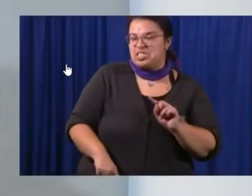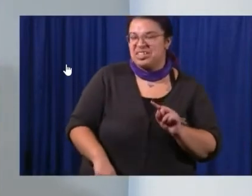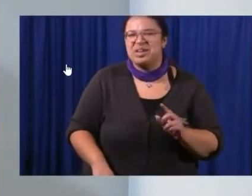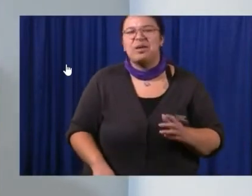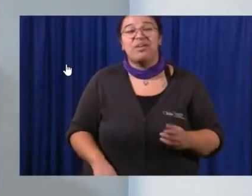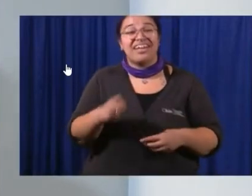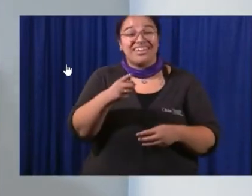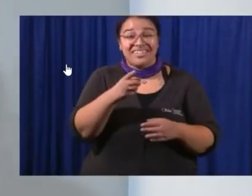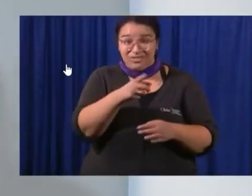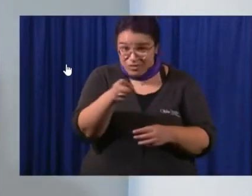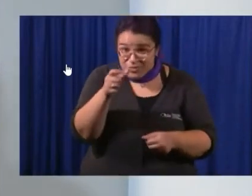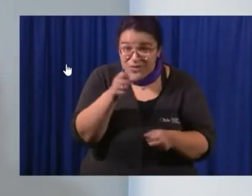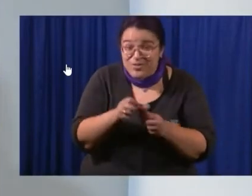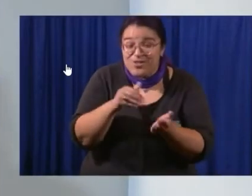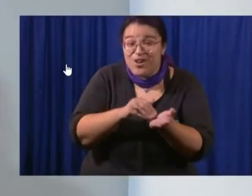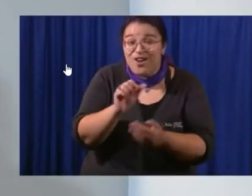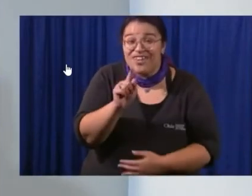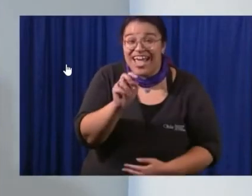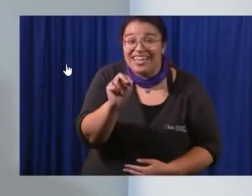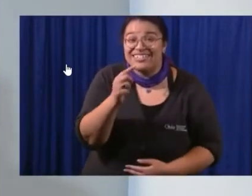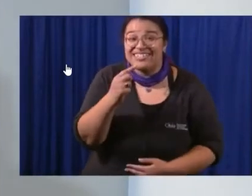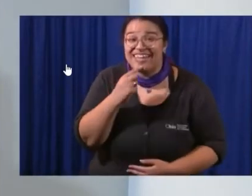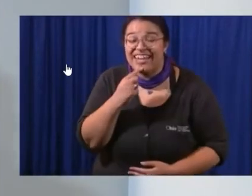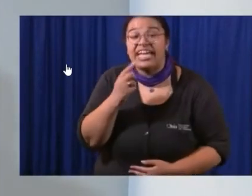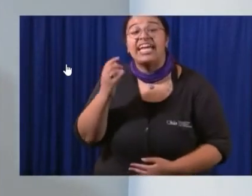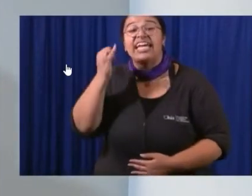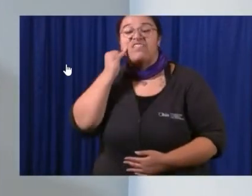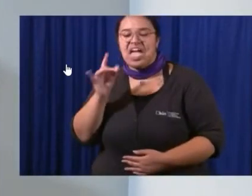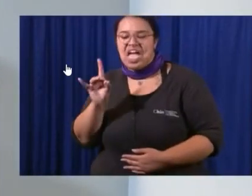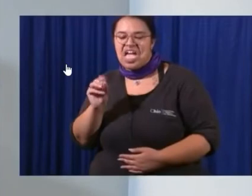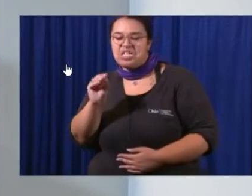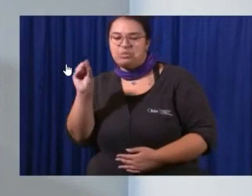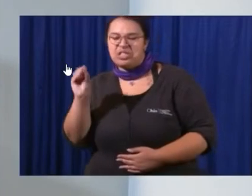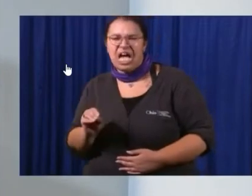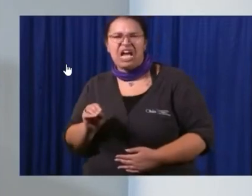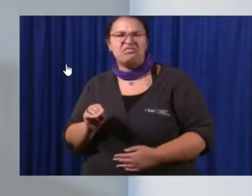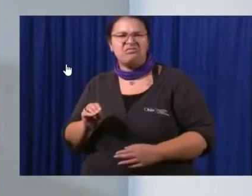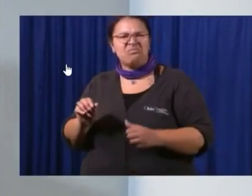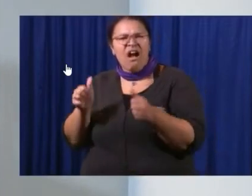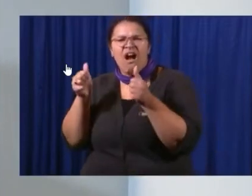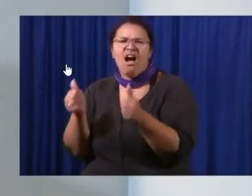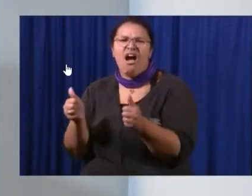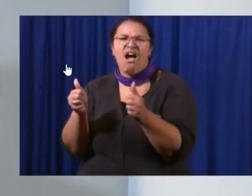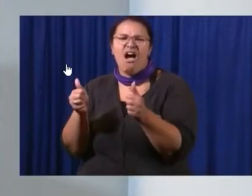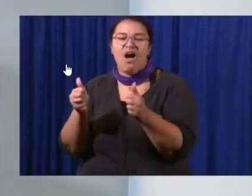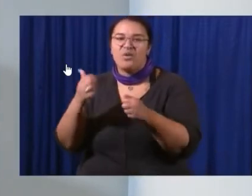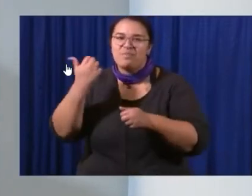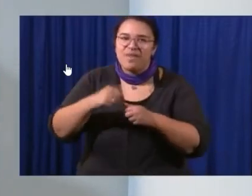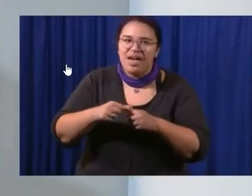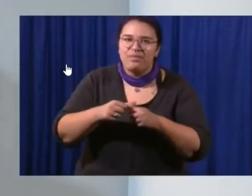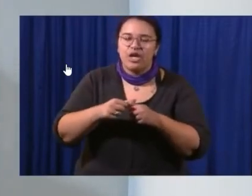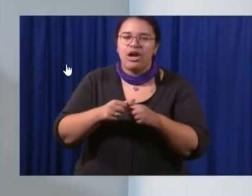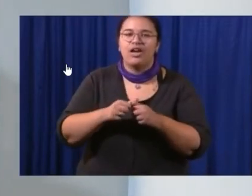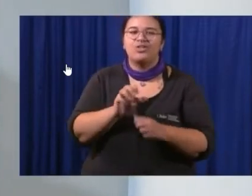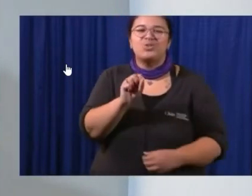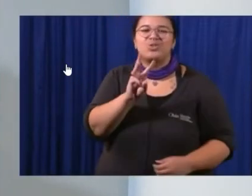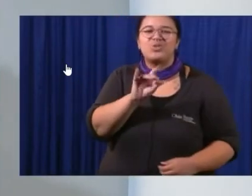do this, we do that. It all adds up. And that's what collectively we can do. If most people do